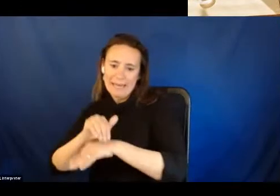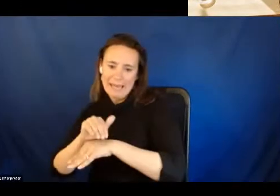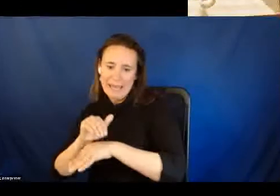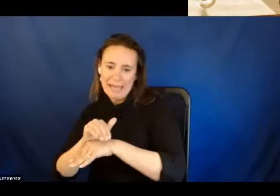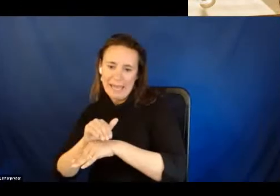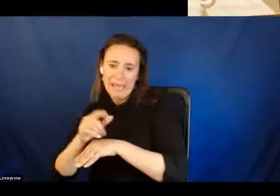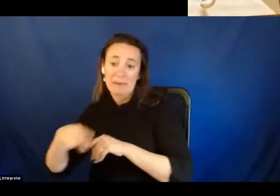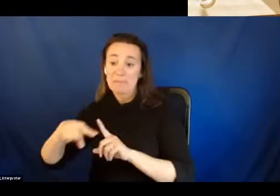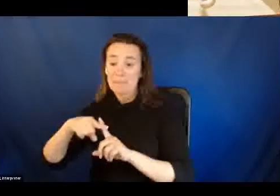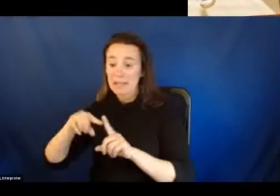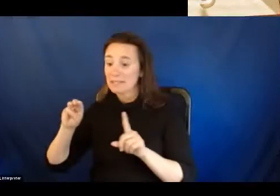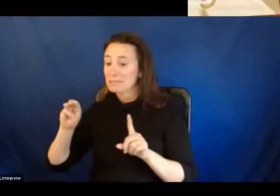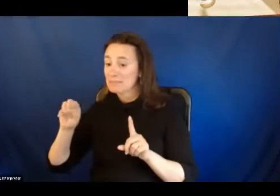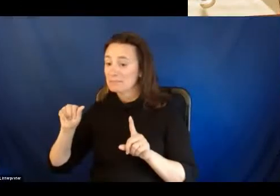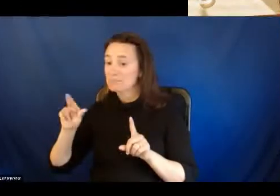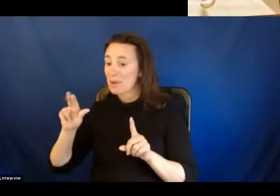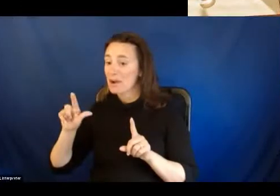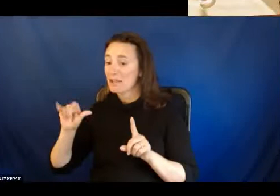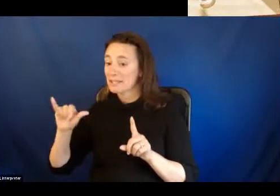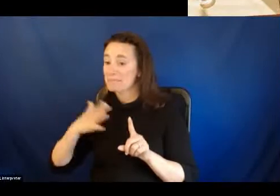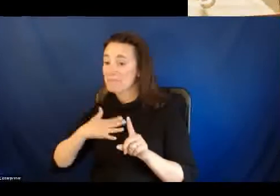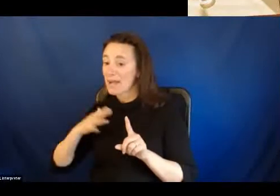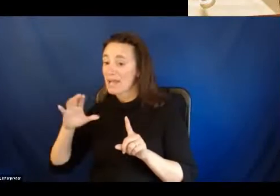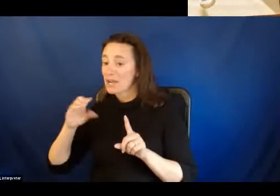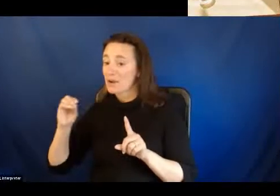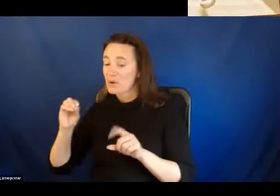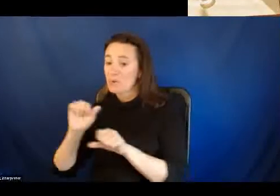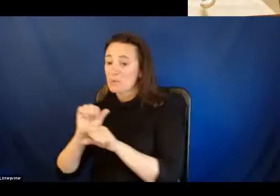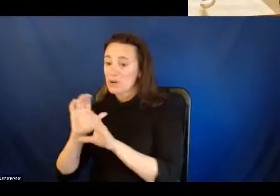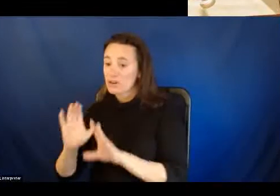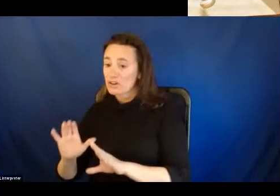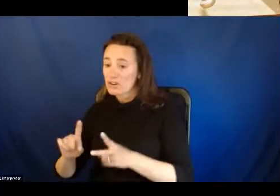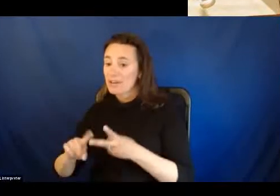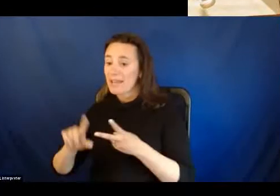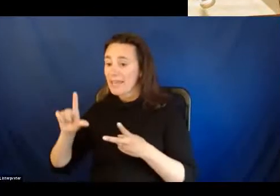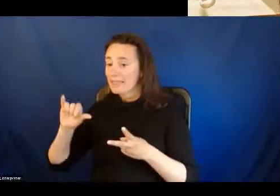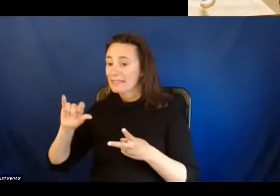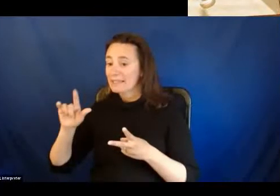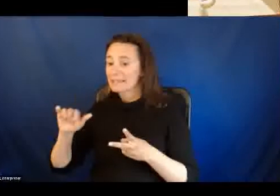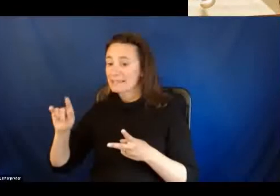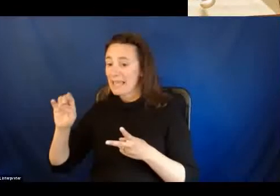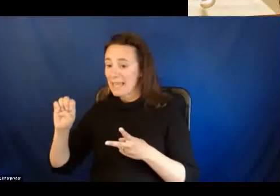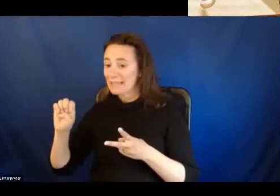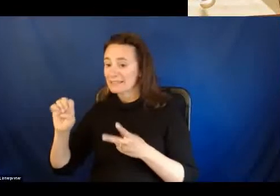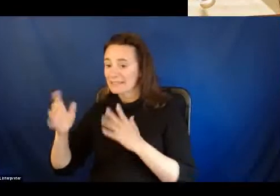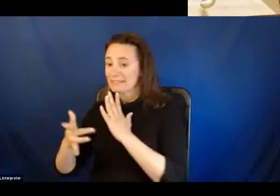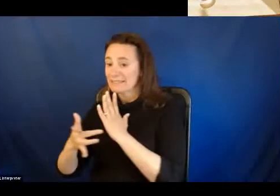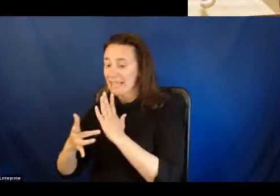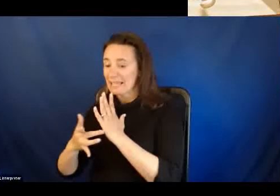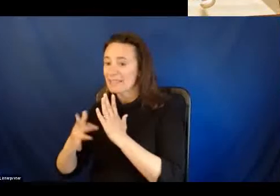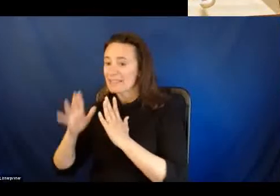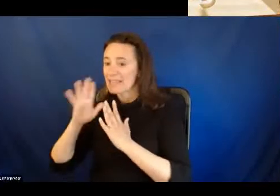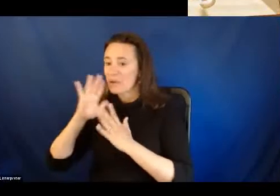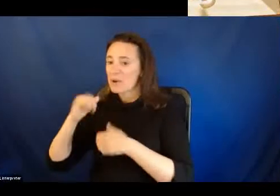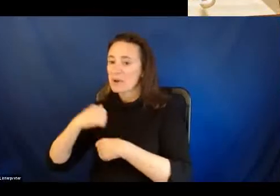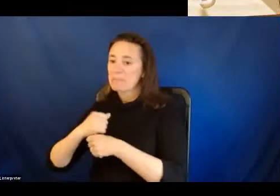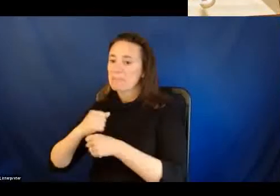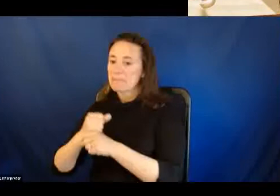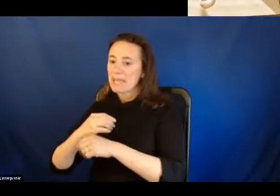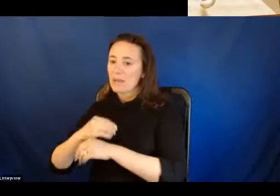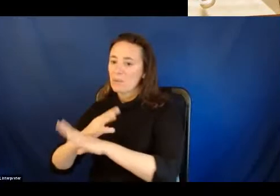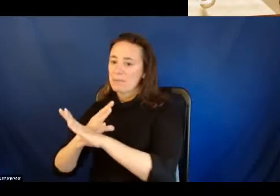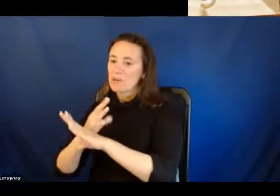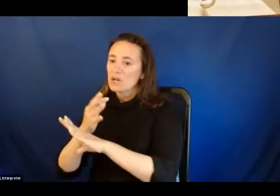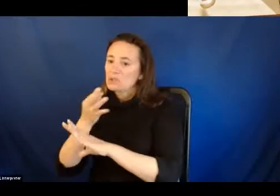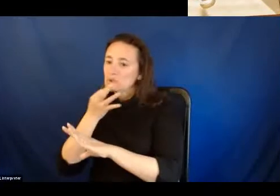the one who's doing tech support for this webinar, and Lizette, because they are actually doing a webinar soon on virtual services. So be